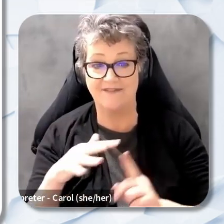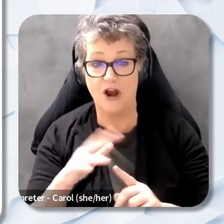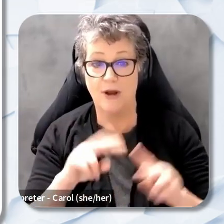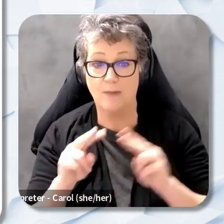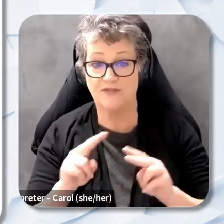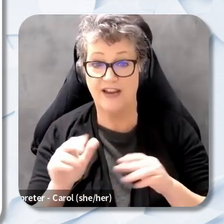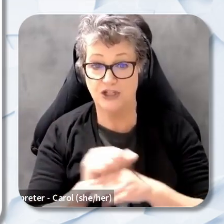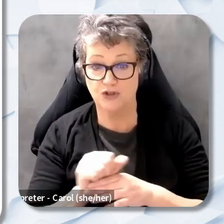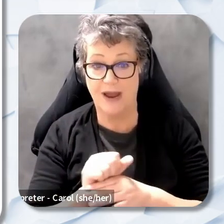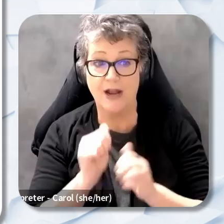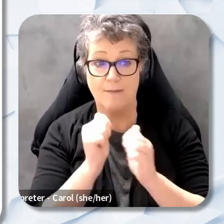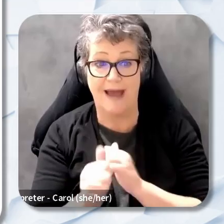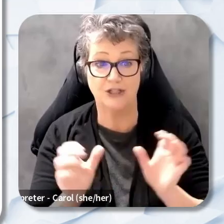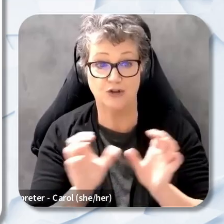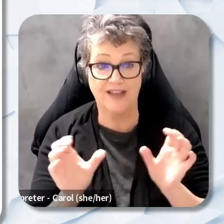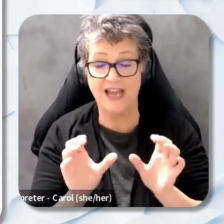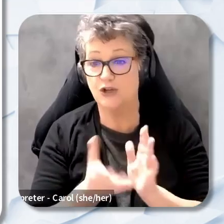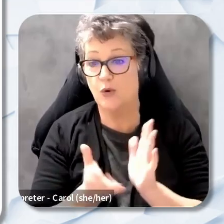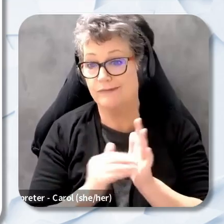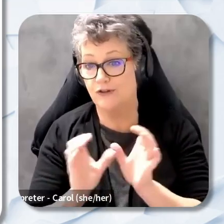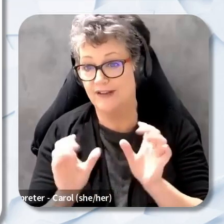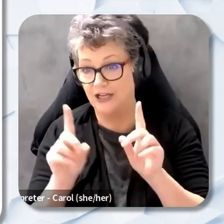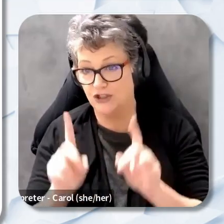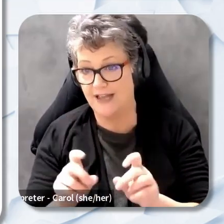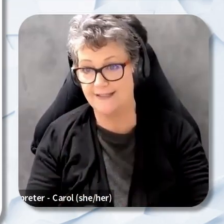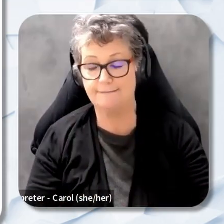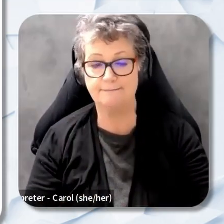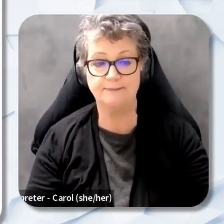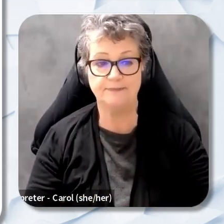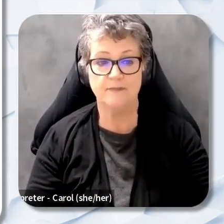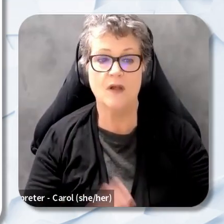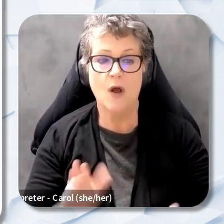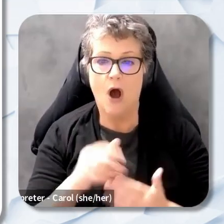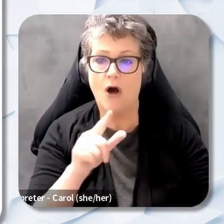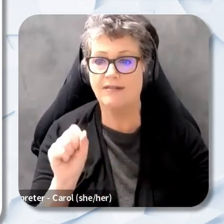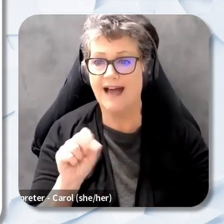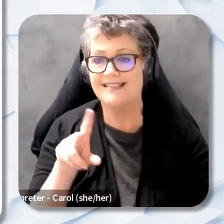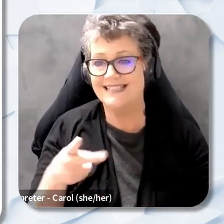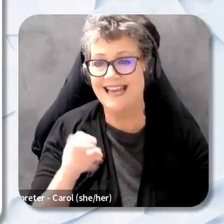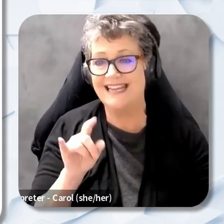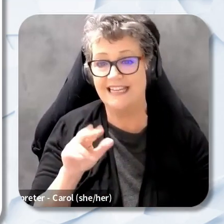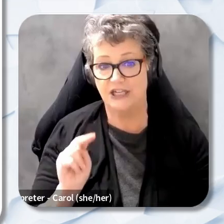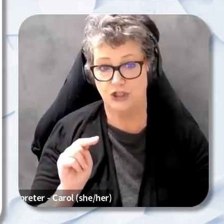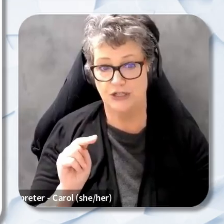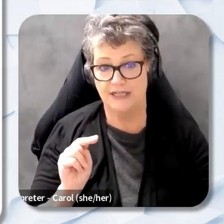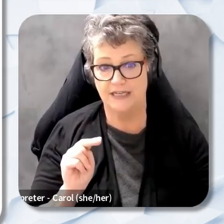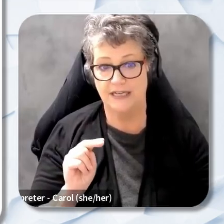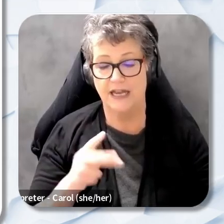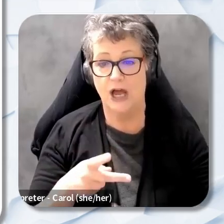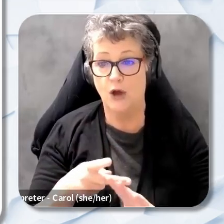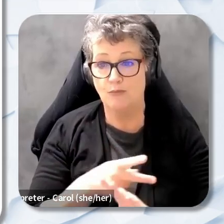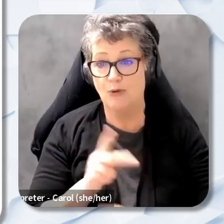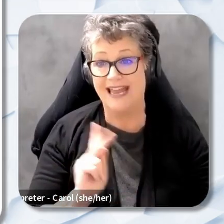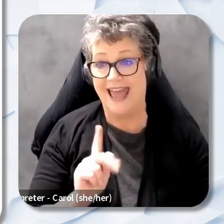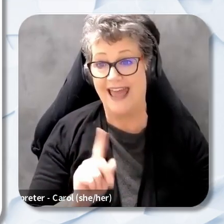certification or recertification test. All class second edition, pre-K